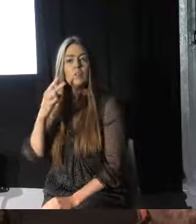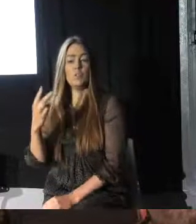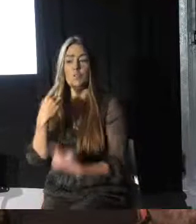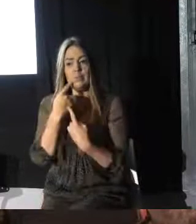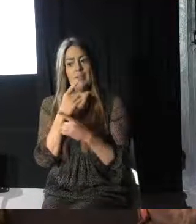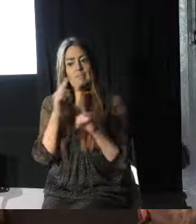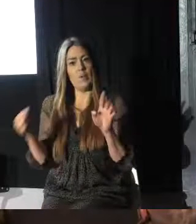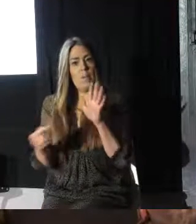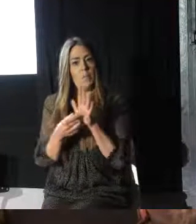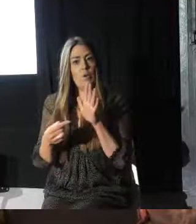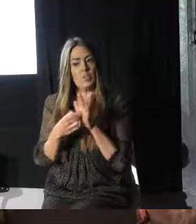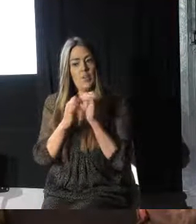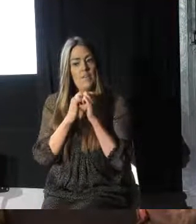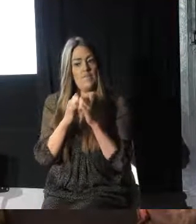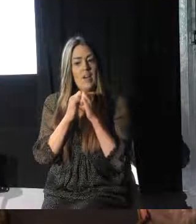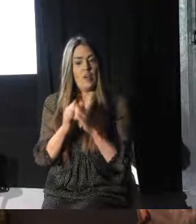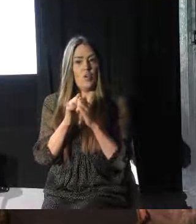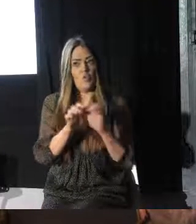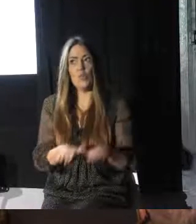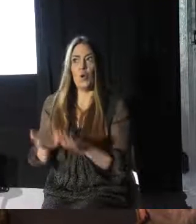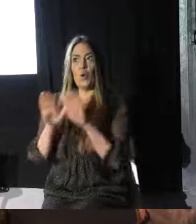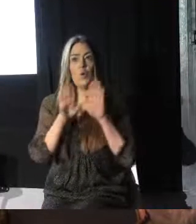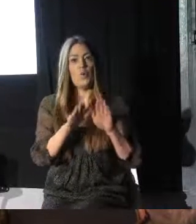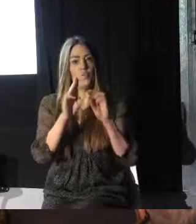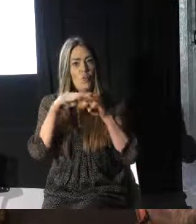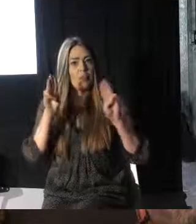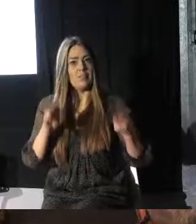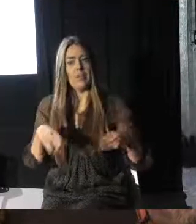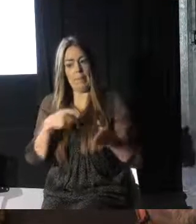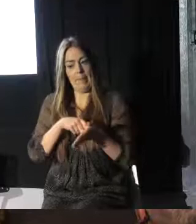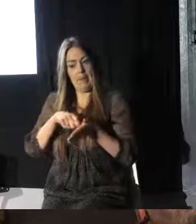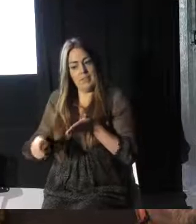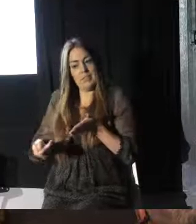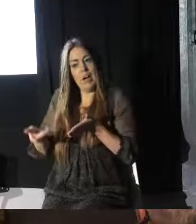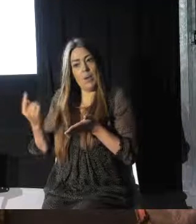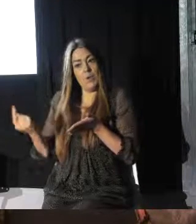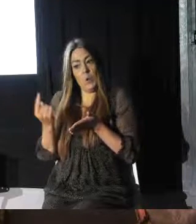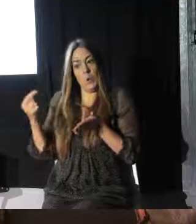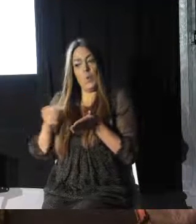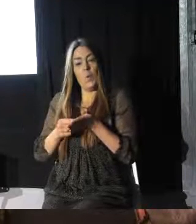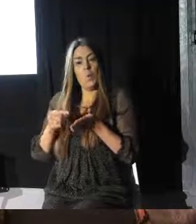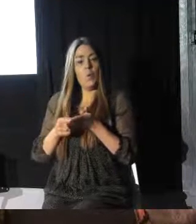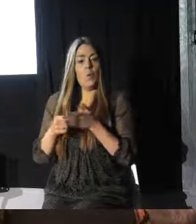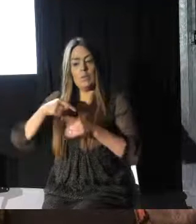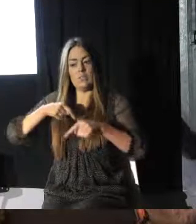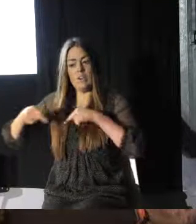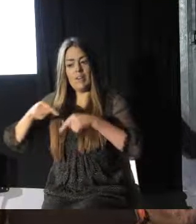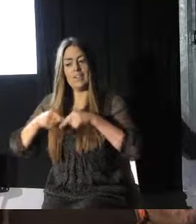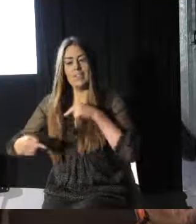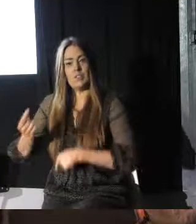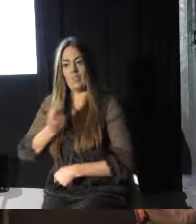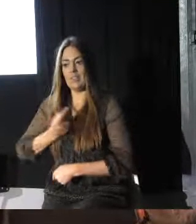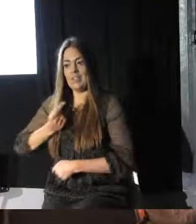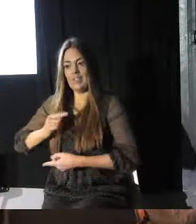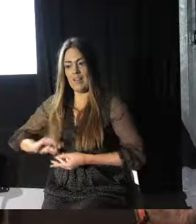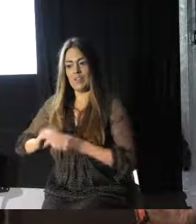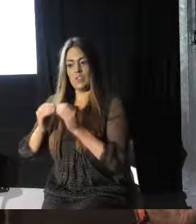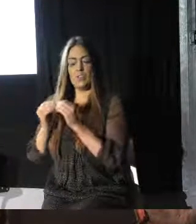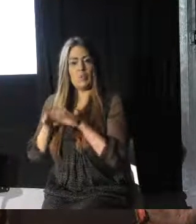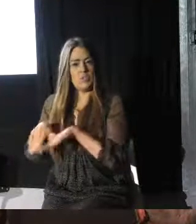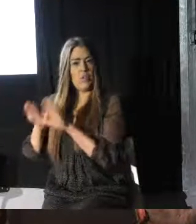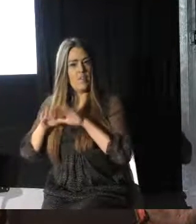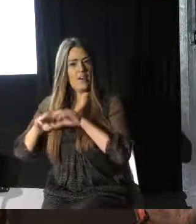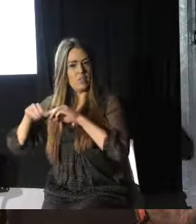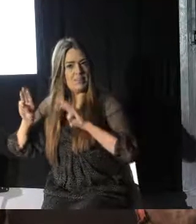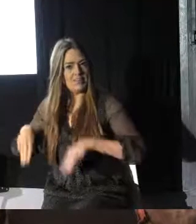of the Importance and Value of Universal Museums, which was signed by the directors of these self-described universal museums, all of which, of